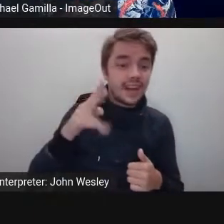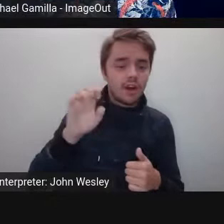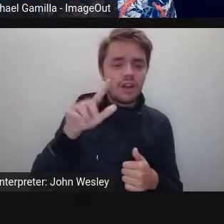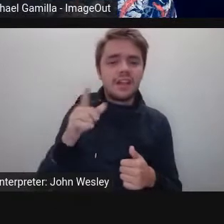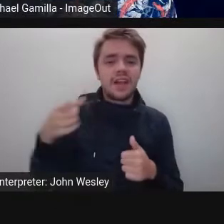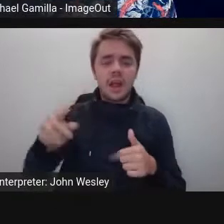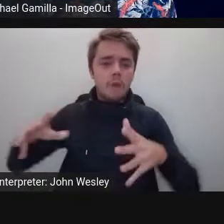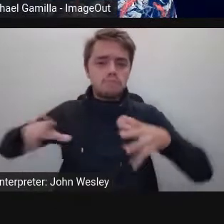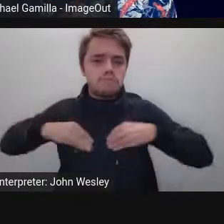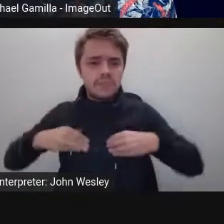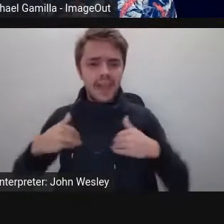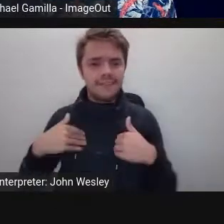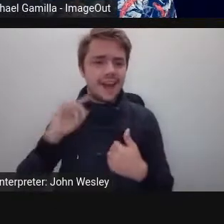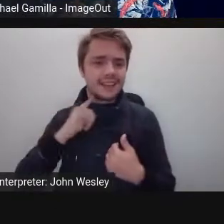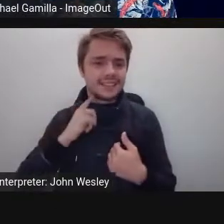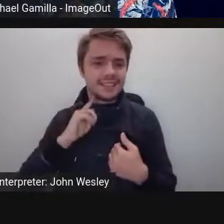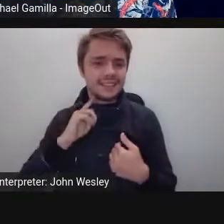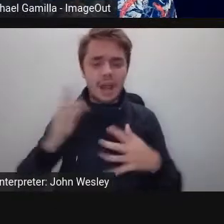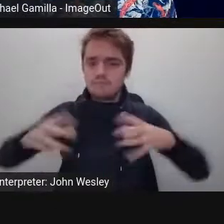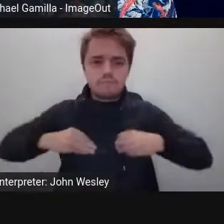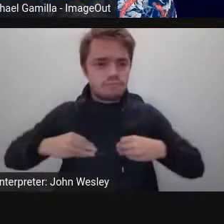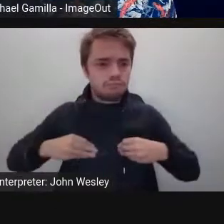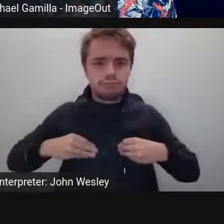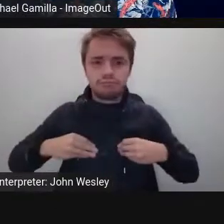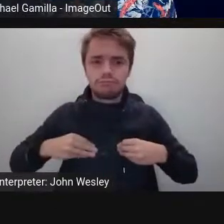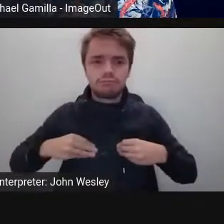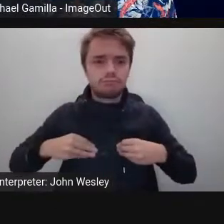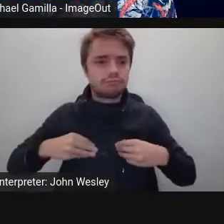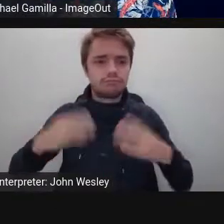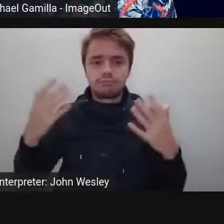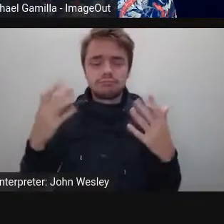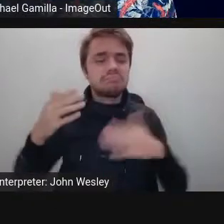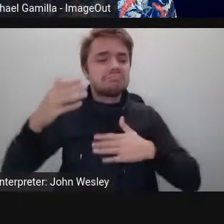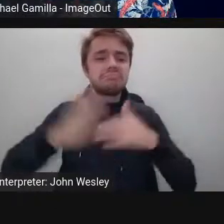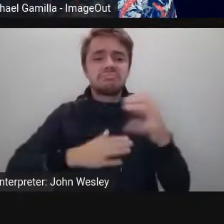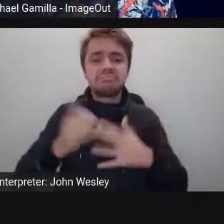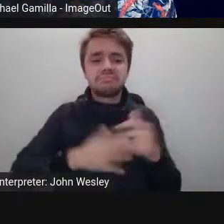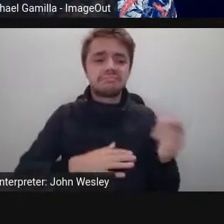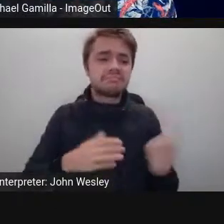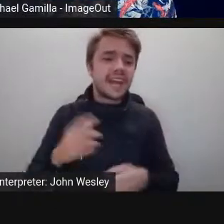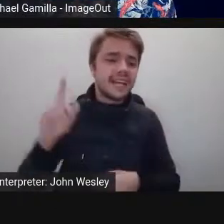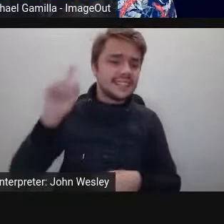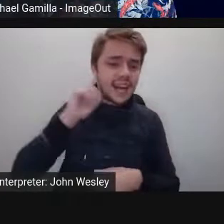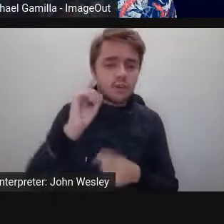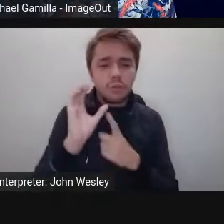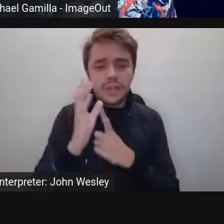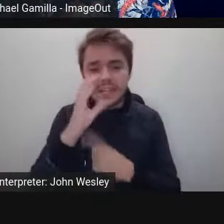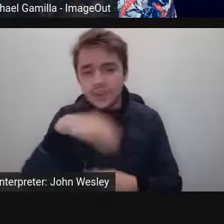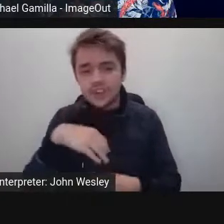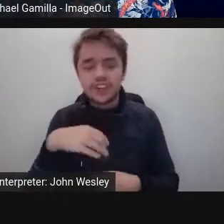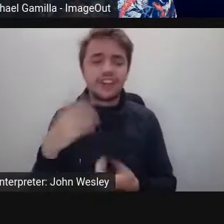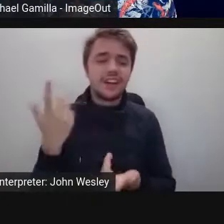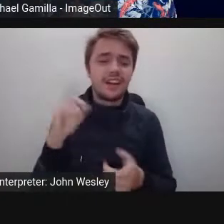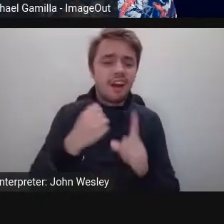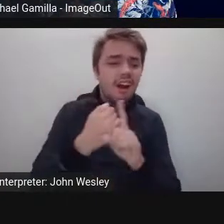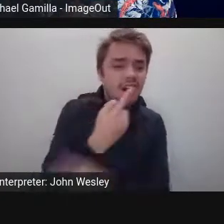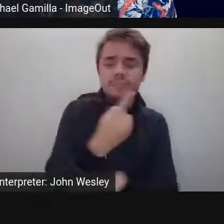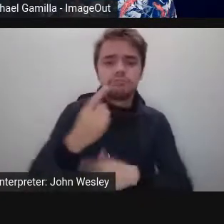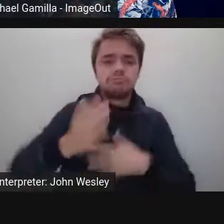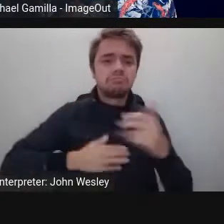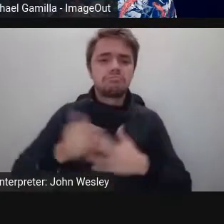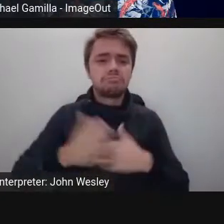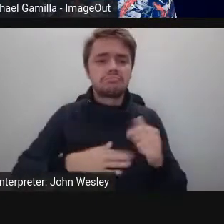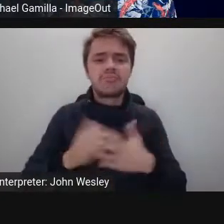they were never afraid of the fact of where, how they were going to sound or whether it was going to read. They went for it. And I think that that's encouraging to other people,